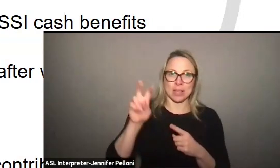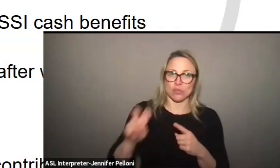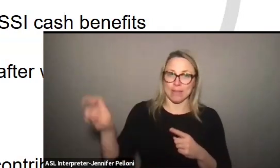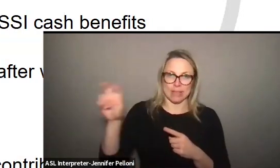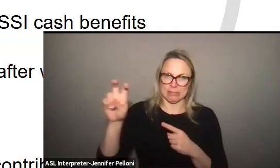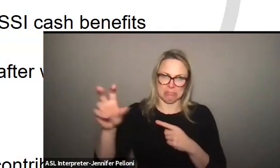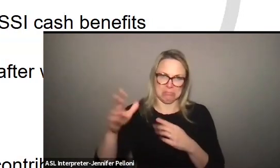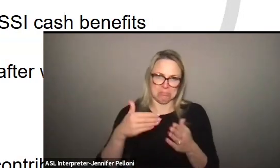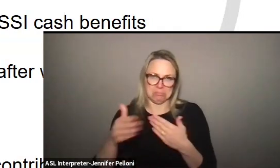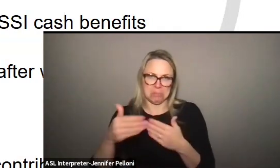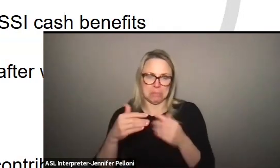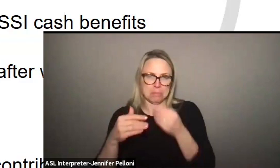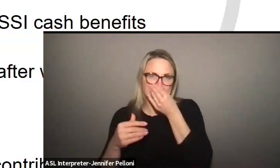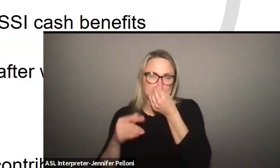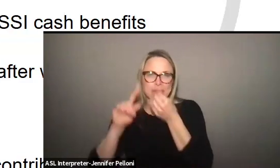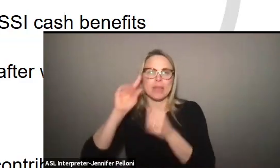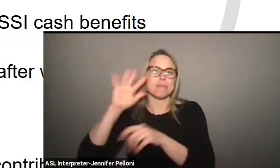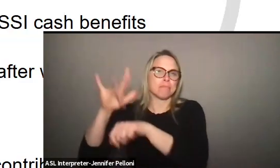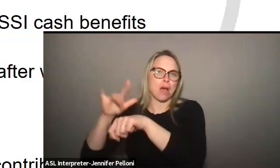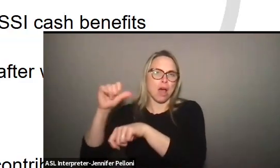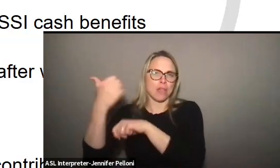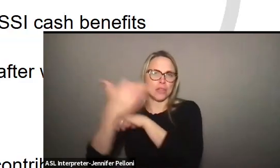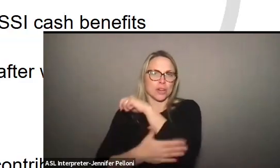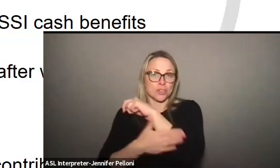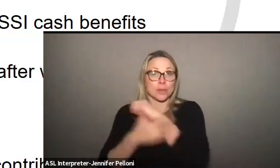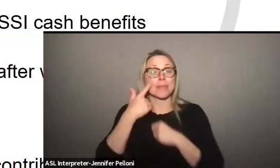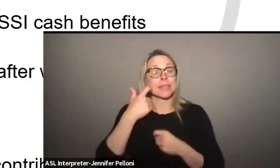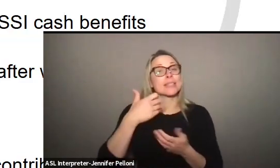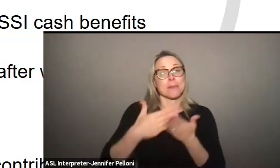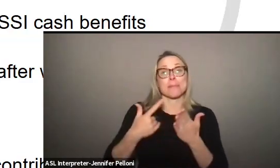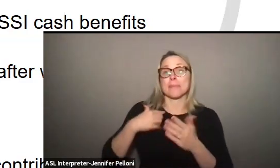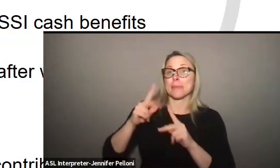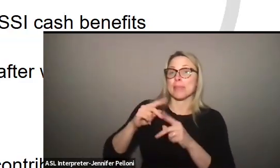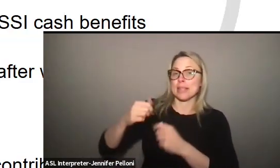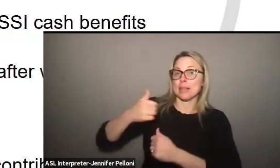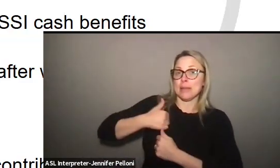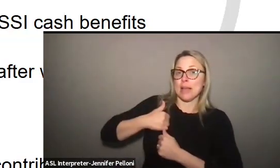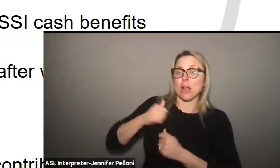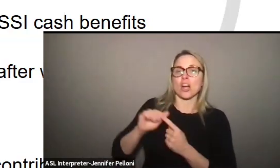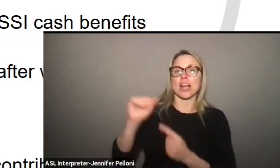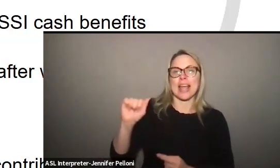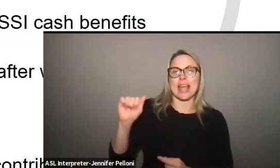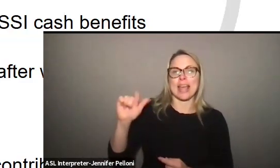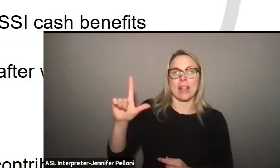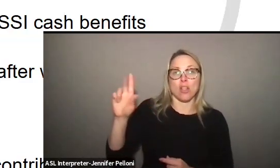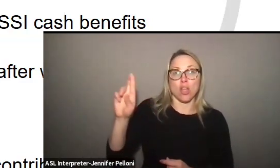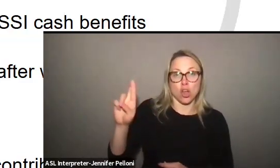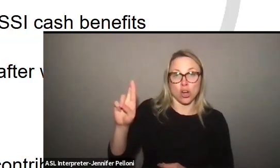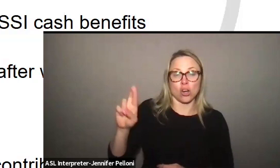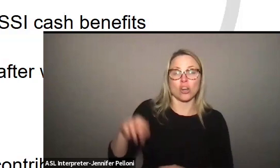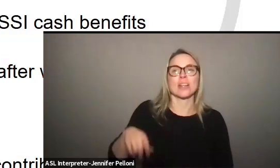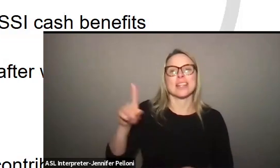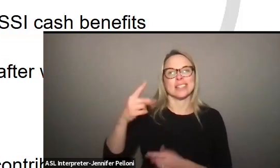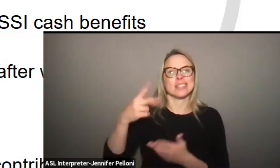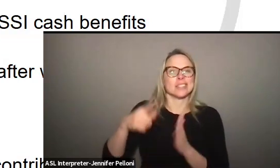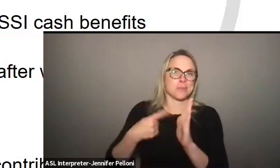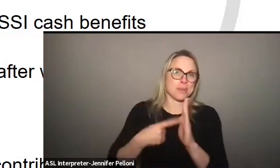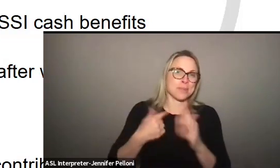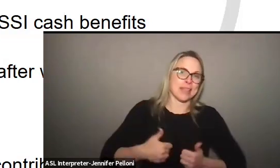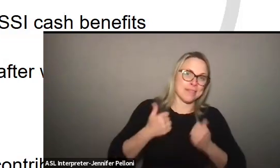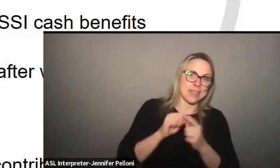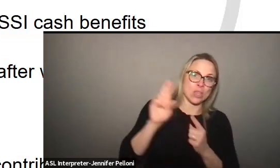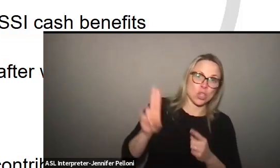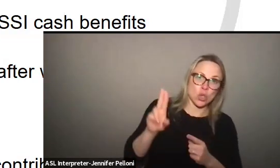because we have people that are in the military that are serving as ALRs and they are sometimes stateside, sometimes